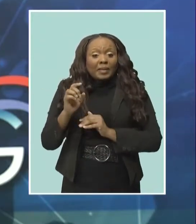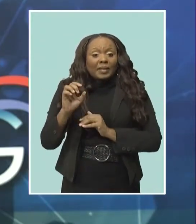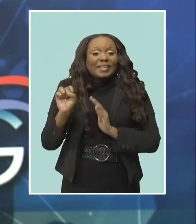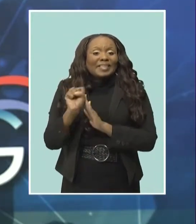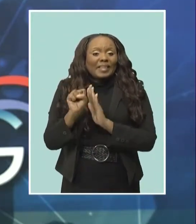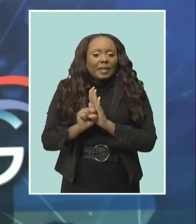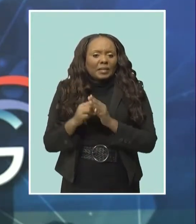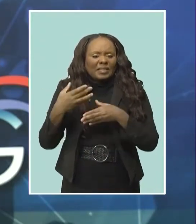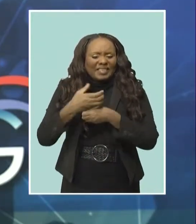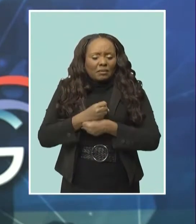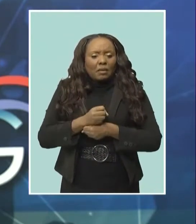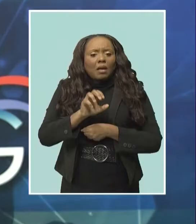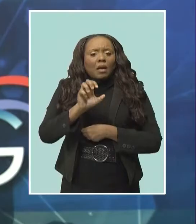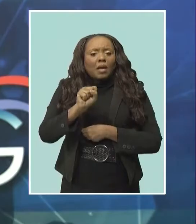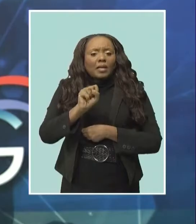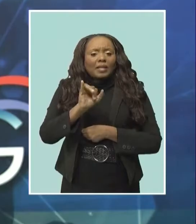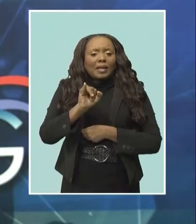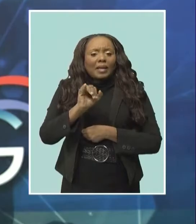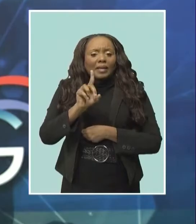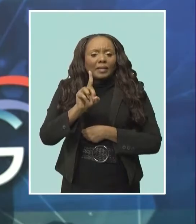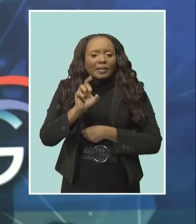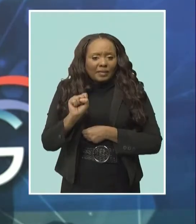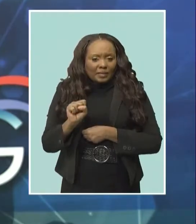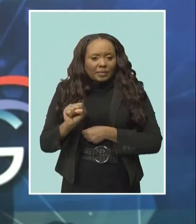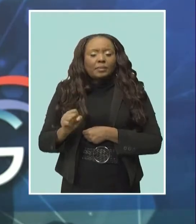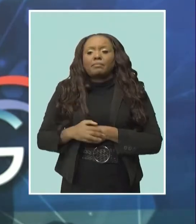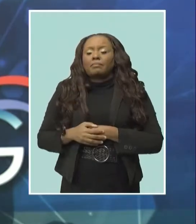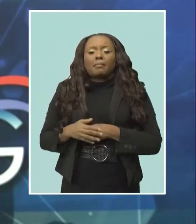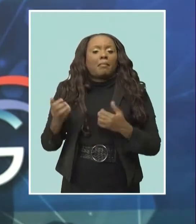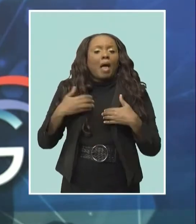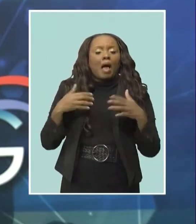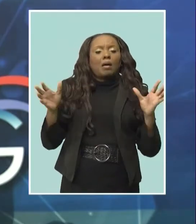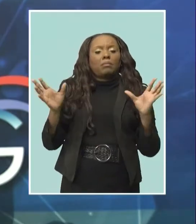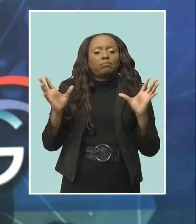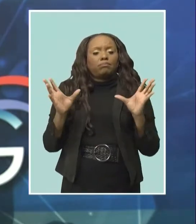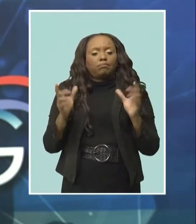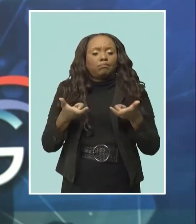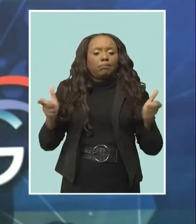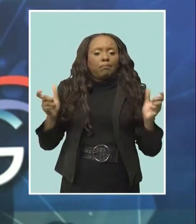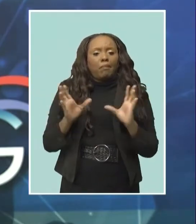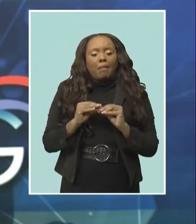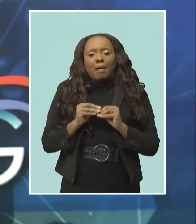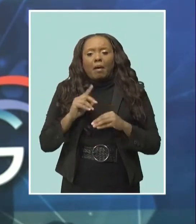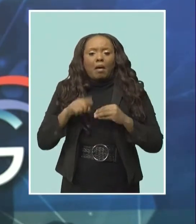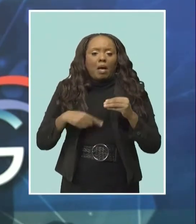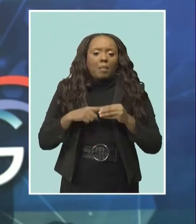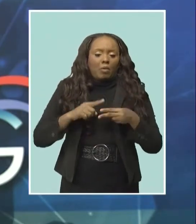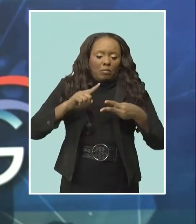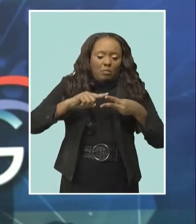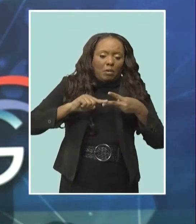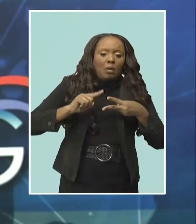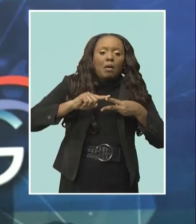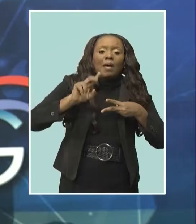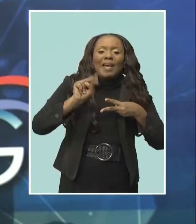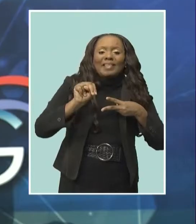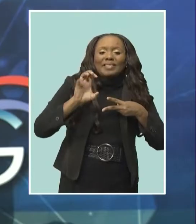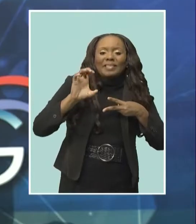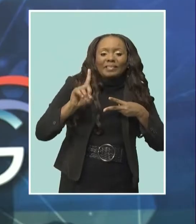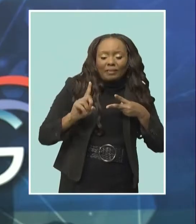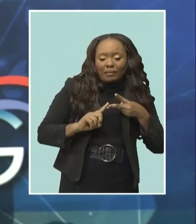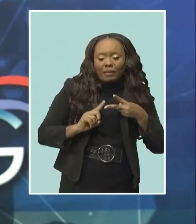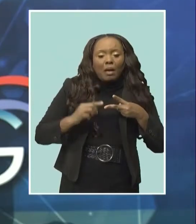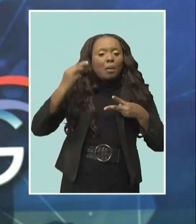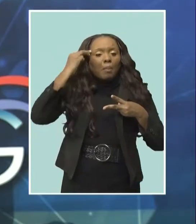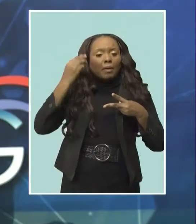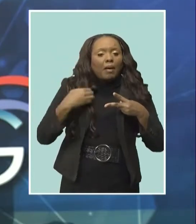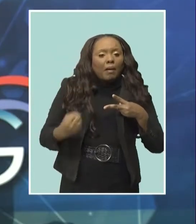on NCDs and mental health. Health Minister Dr. the Most Honorable Jerome Walcott, at a media conference following the